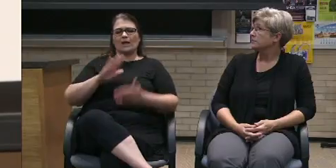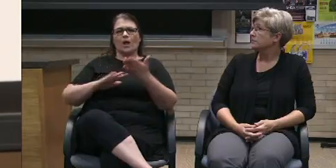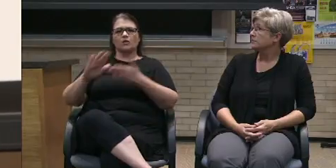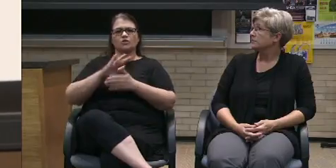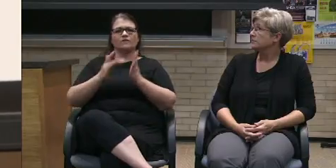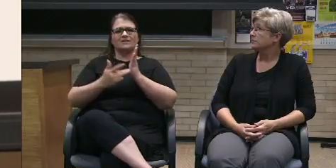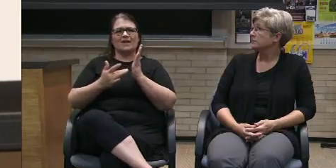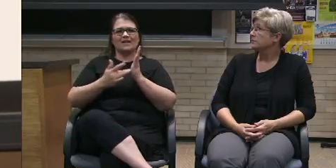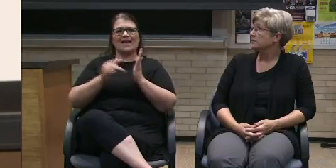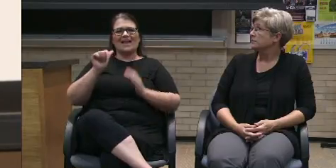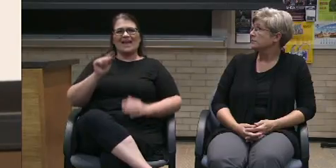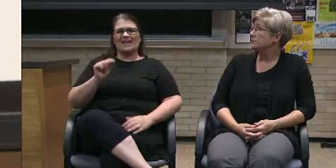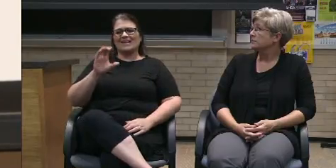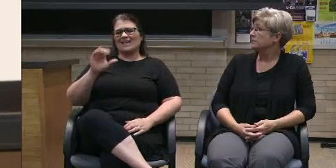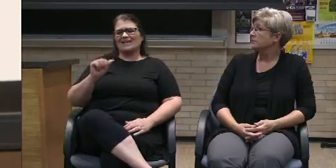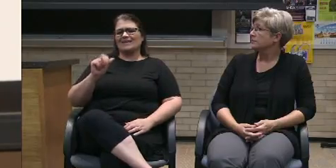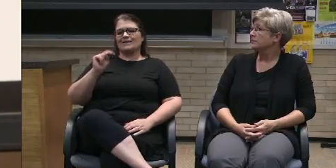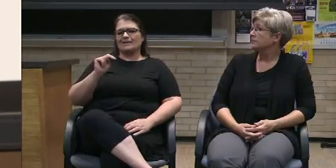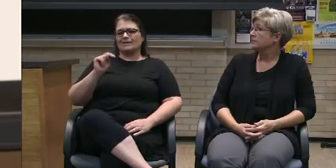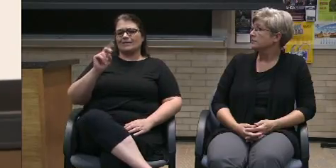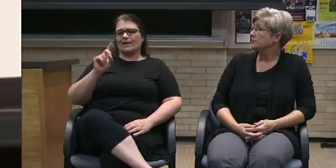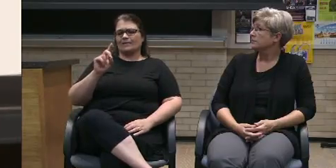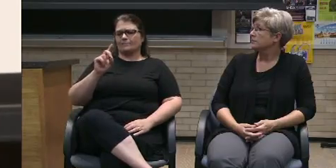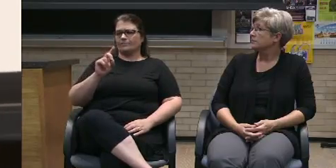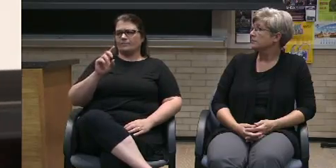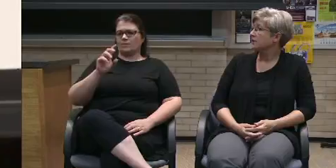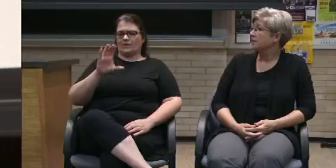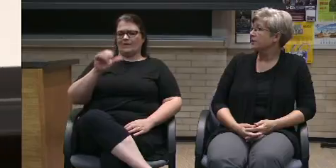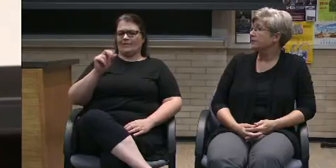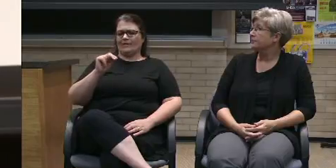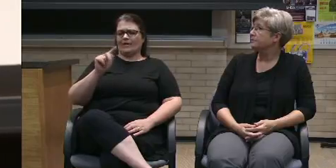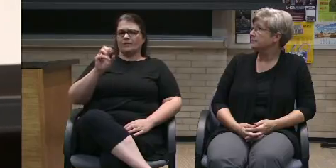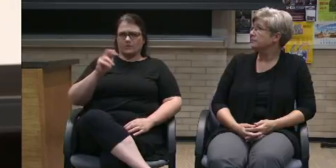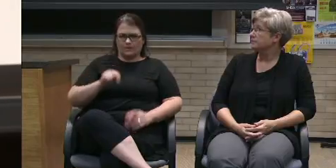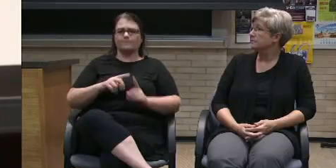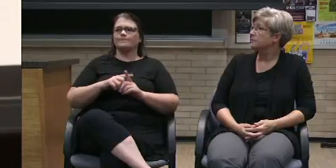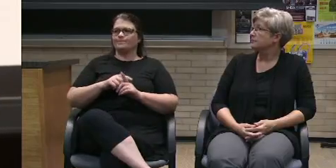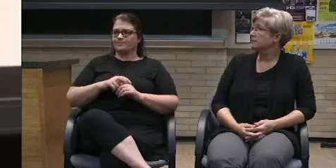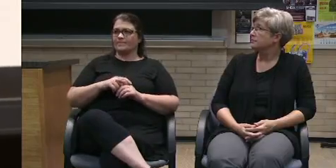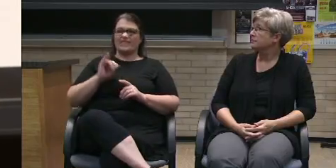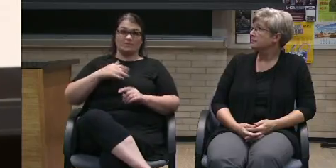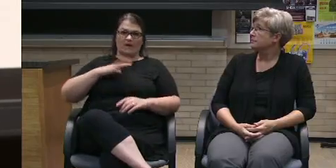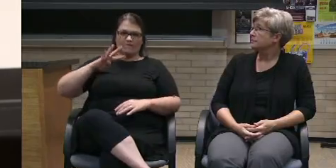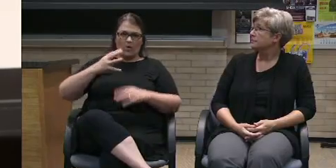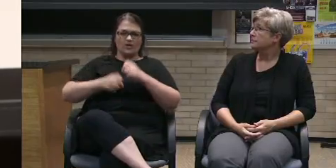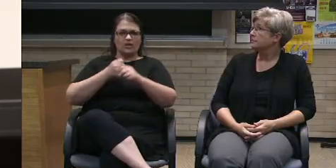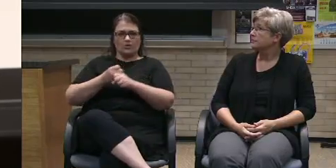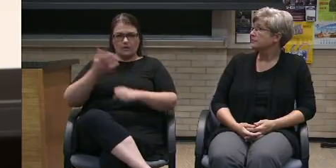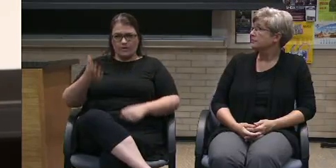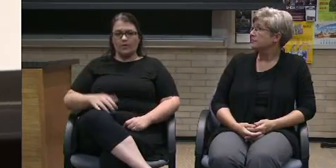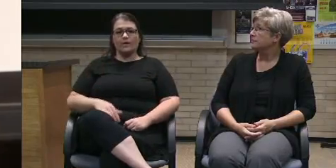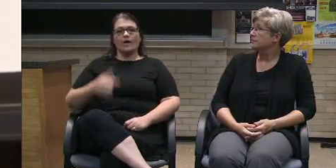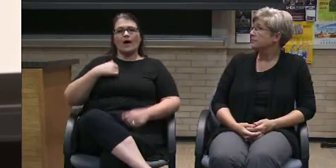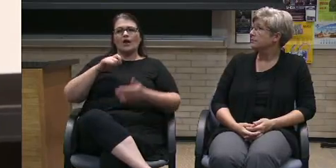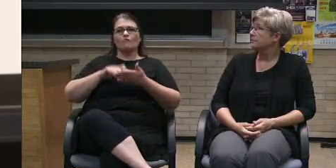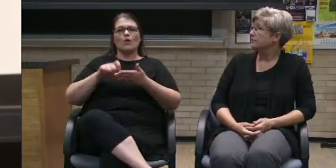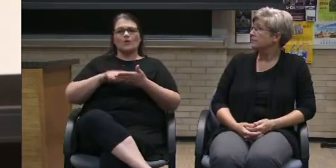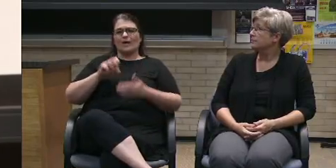Technology at Canton, where this is my 4th year there. And at Canton, you notice I wrote